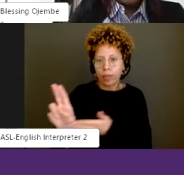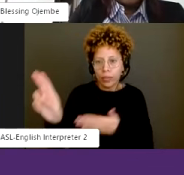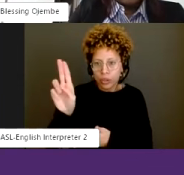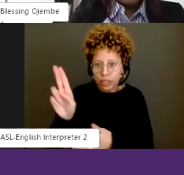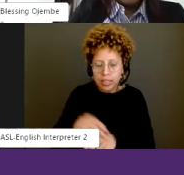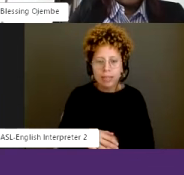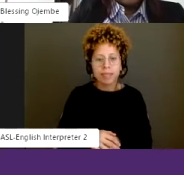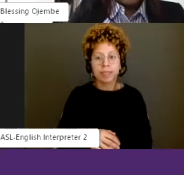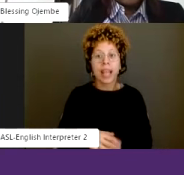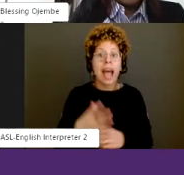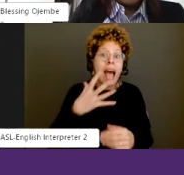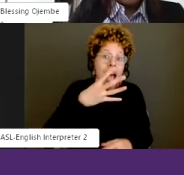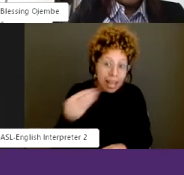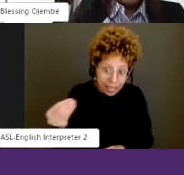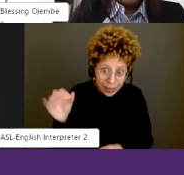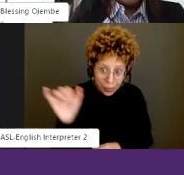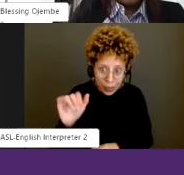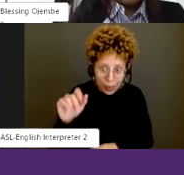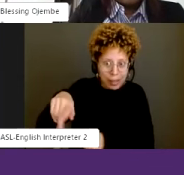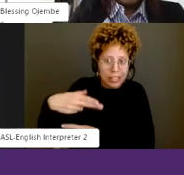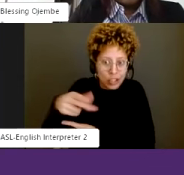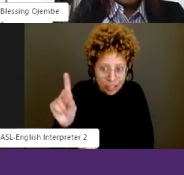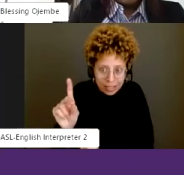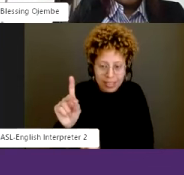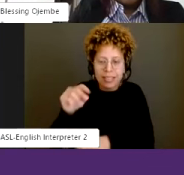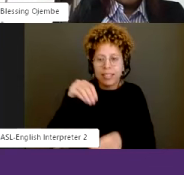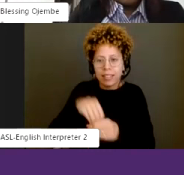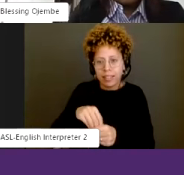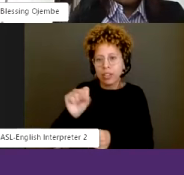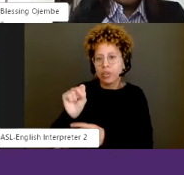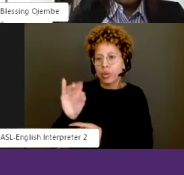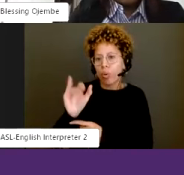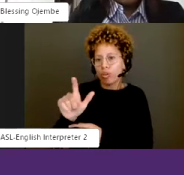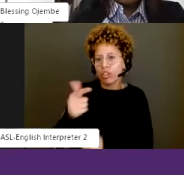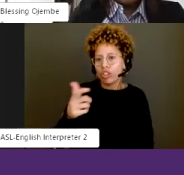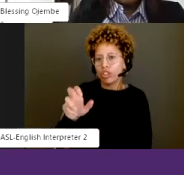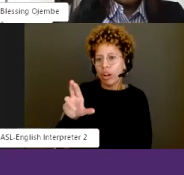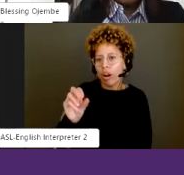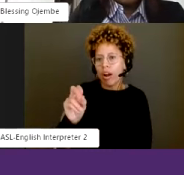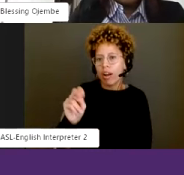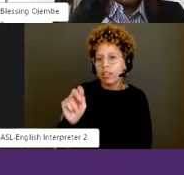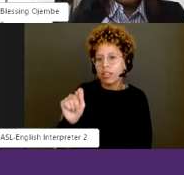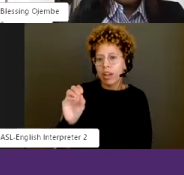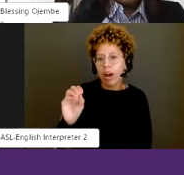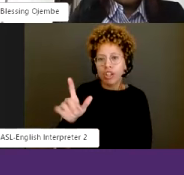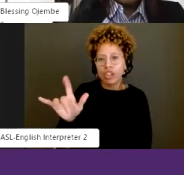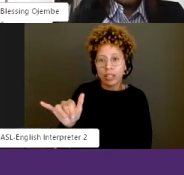And, if not all, also a PhD in social gerontology from McMaster University.